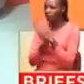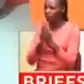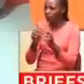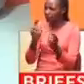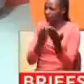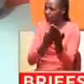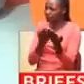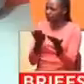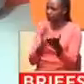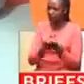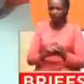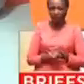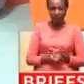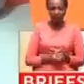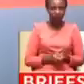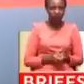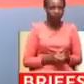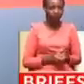day. Okay.